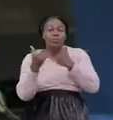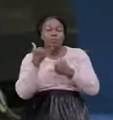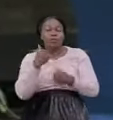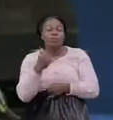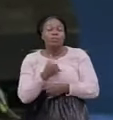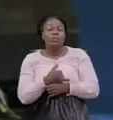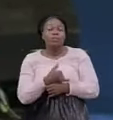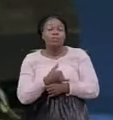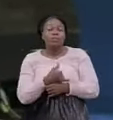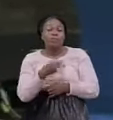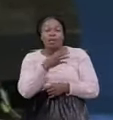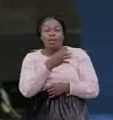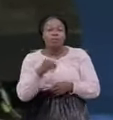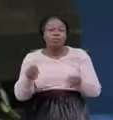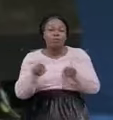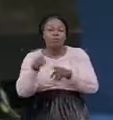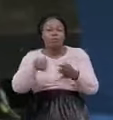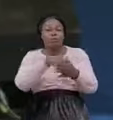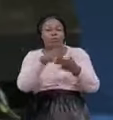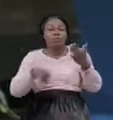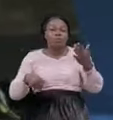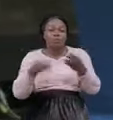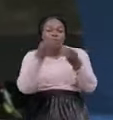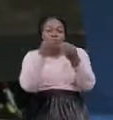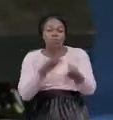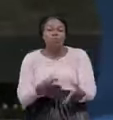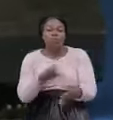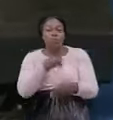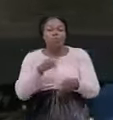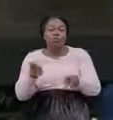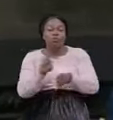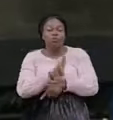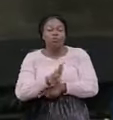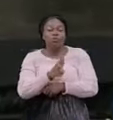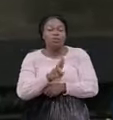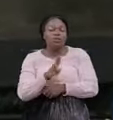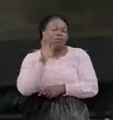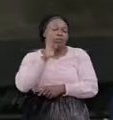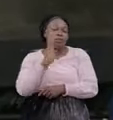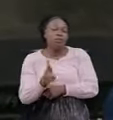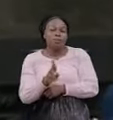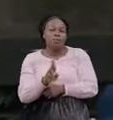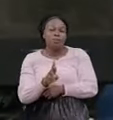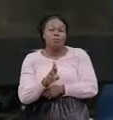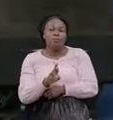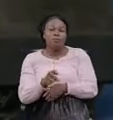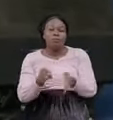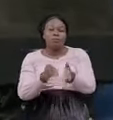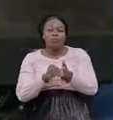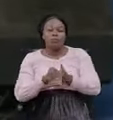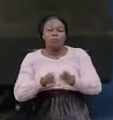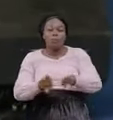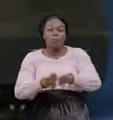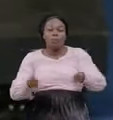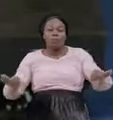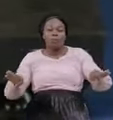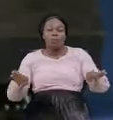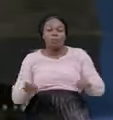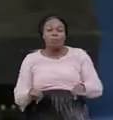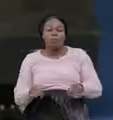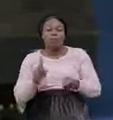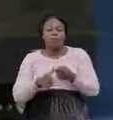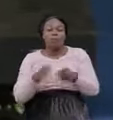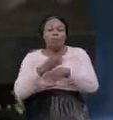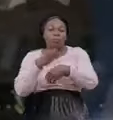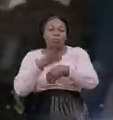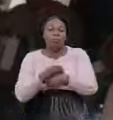and information. I use my platform to help improve and promote the life of others as well as the society to make a difference in